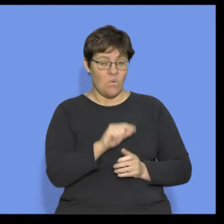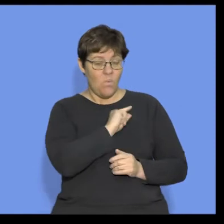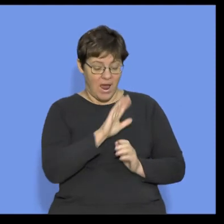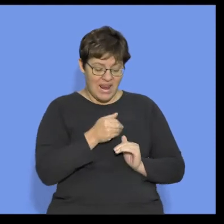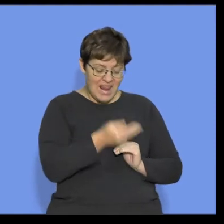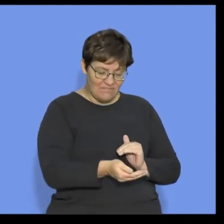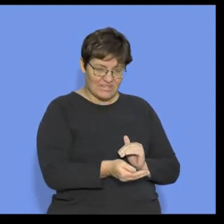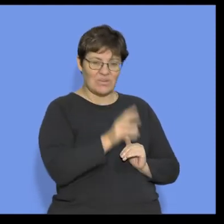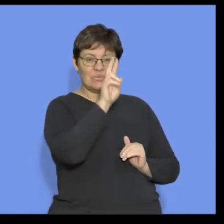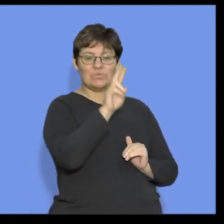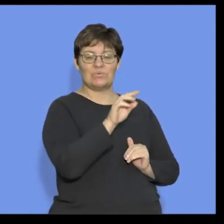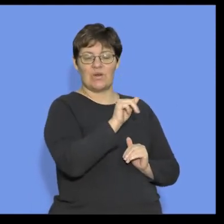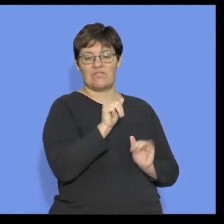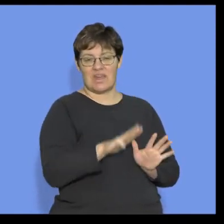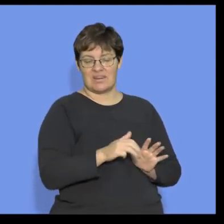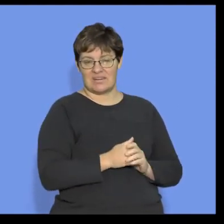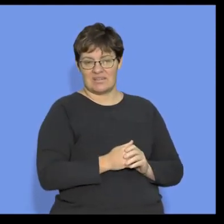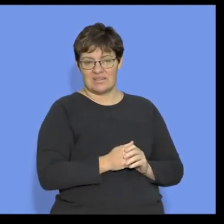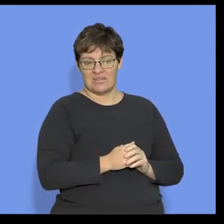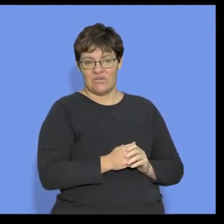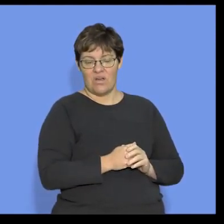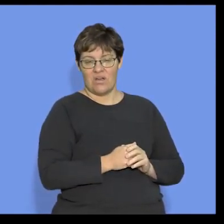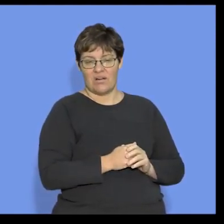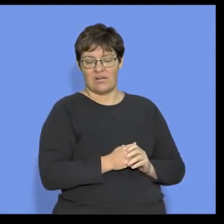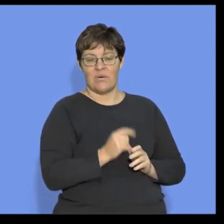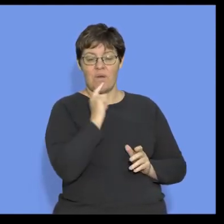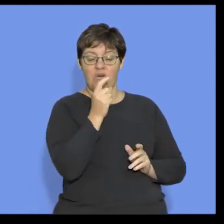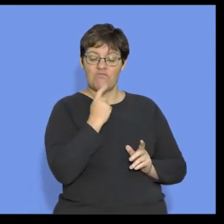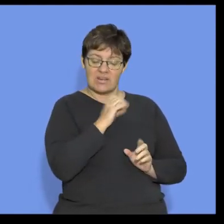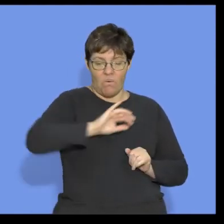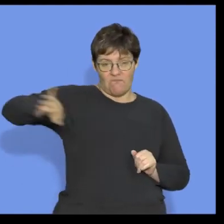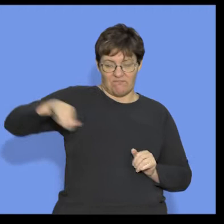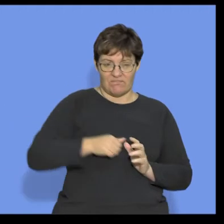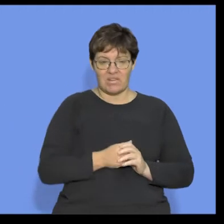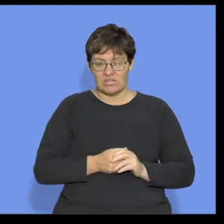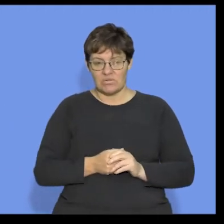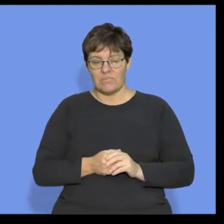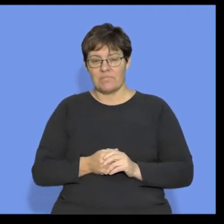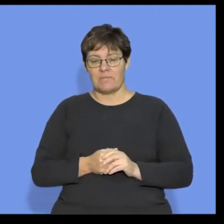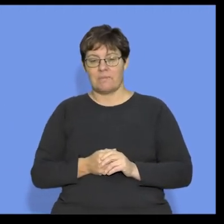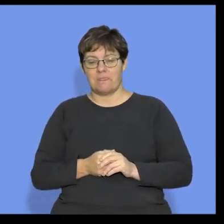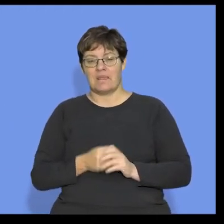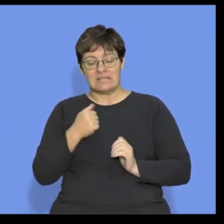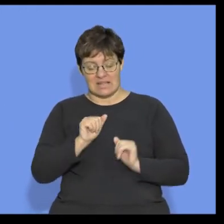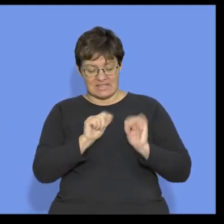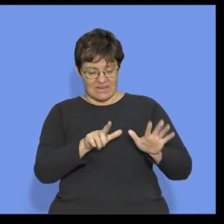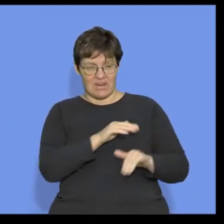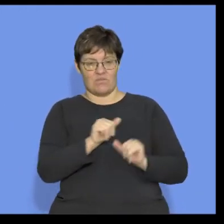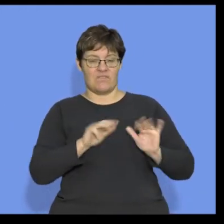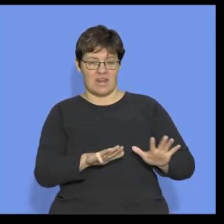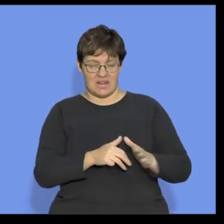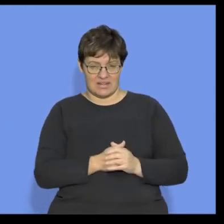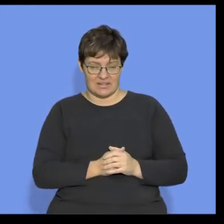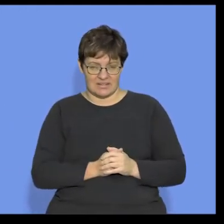there's 2 blues now because red is out and the size now is 9. Probability of getting